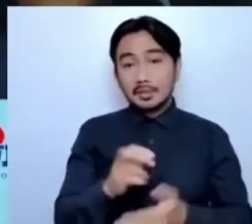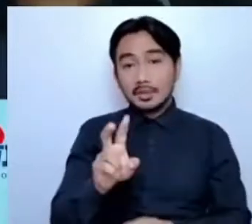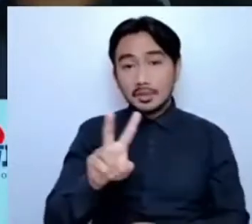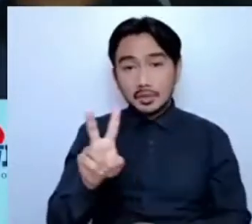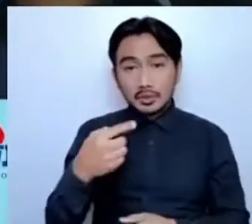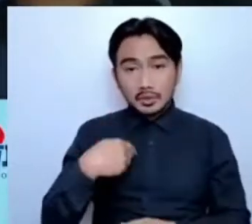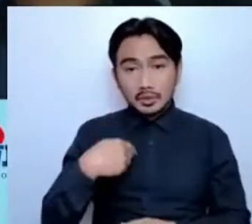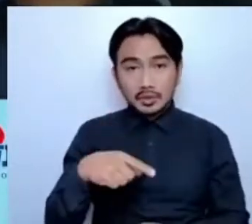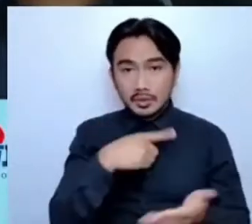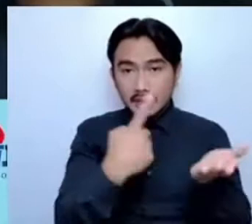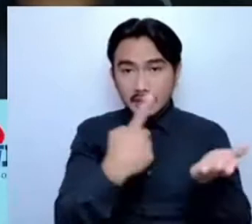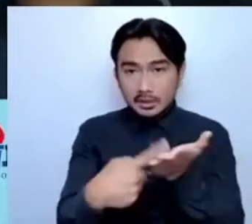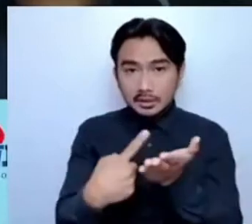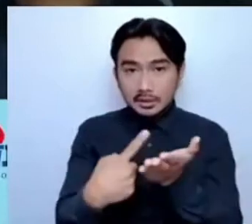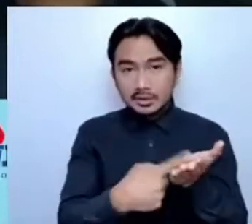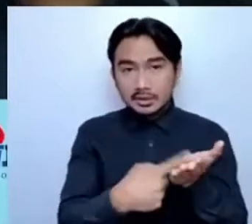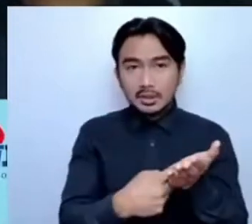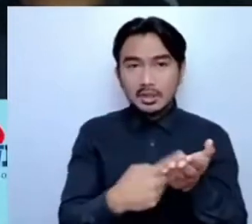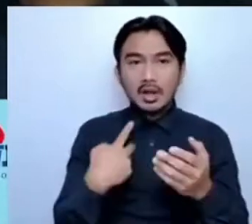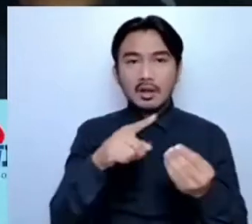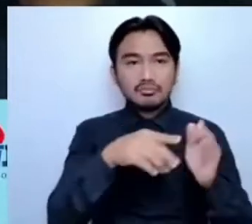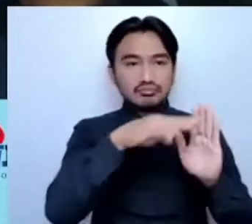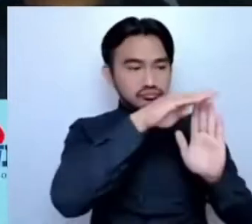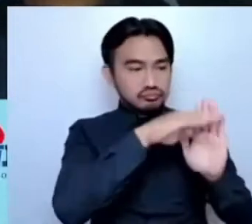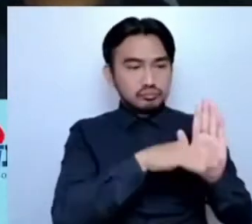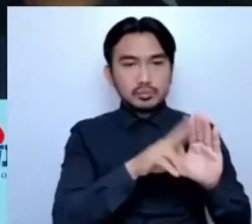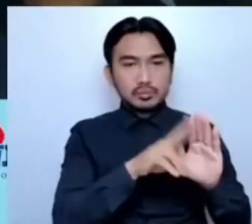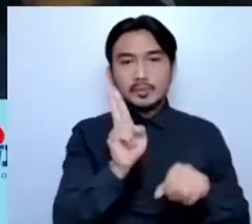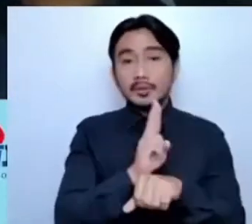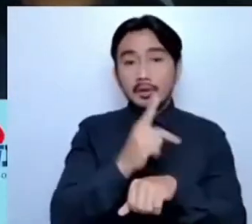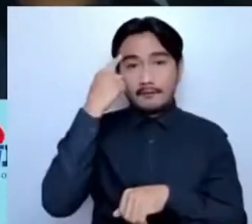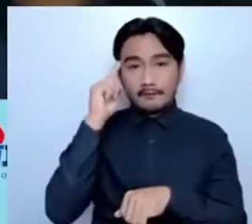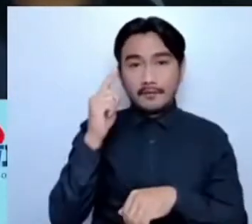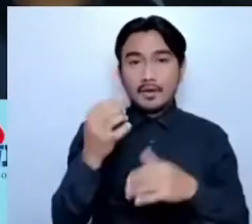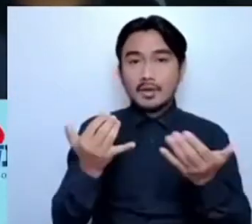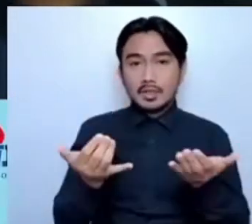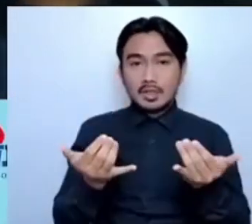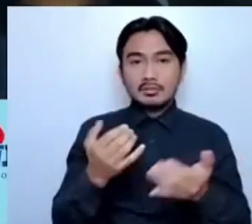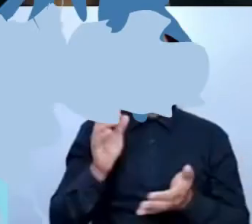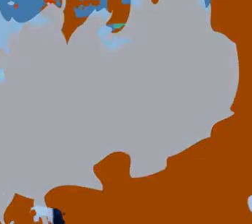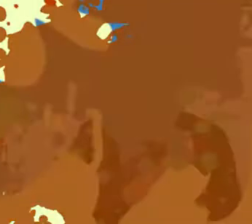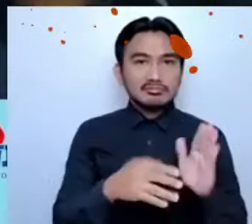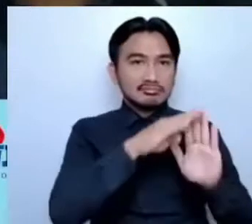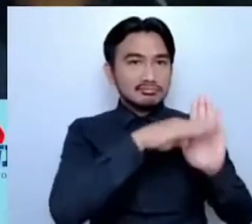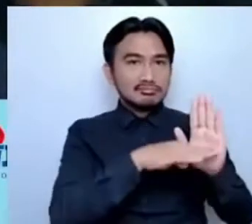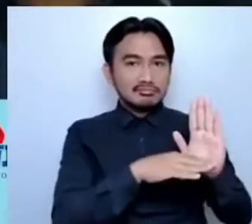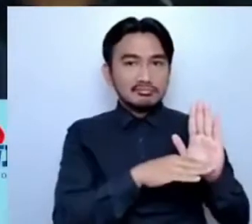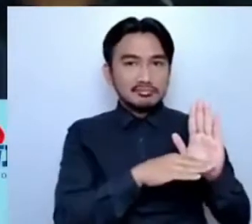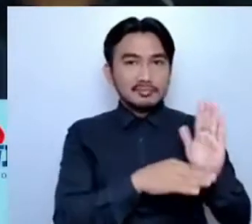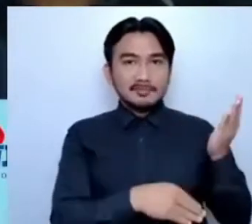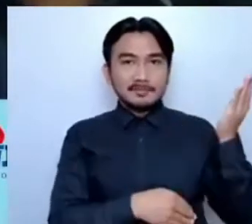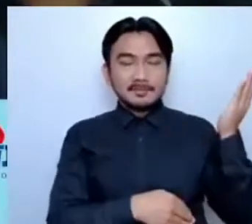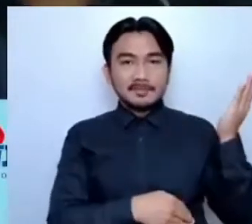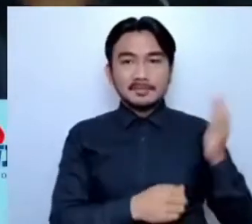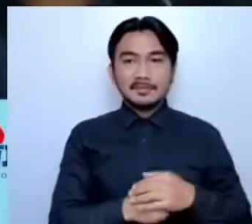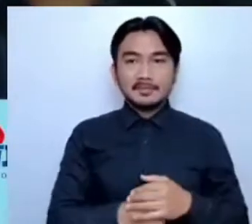discuss the tools for this school year. So let me show you my screen. We will be